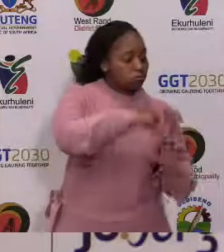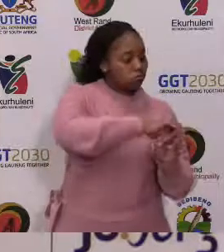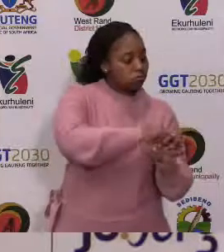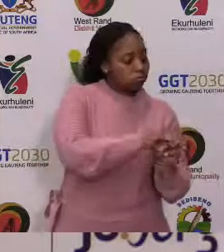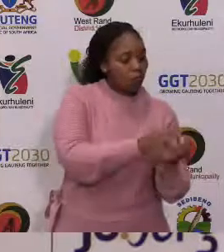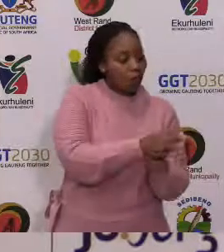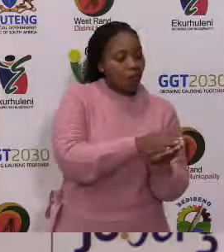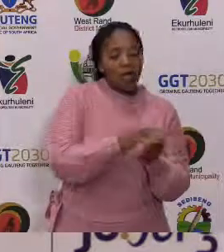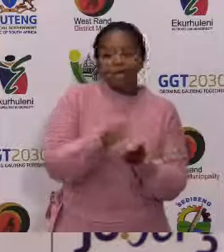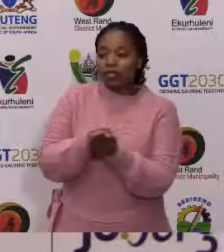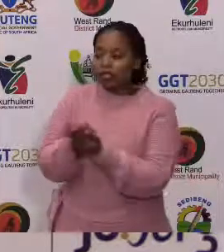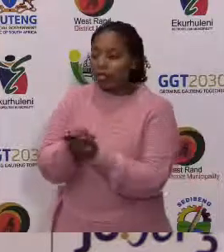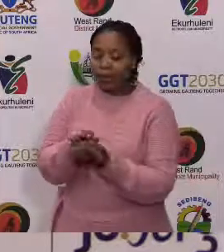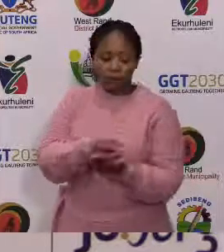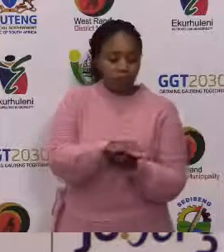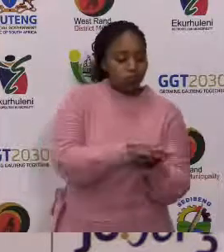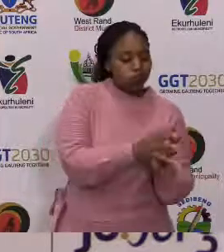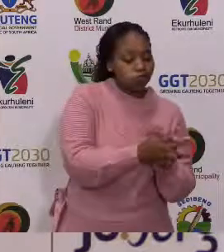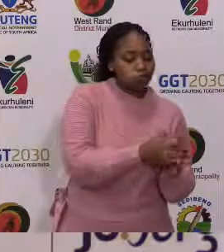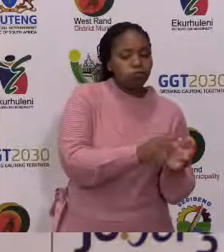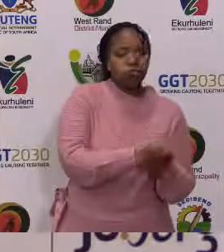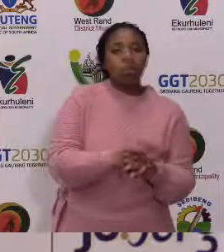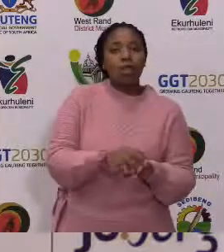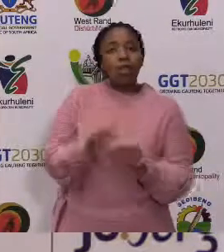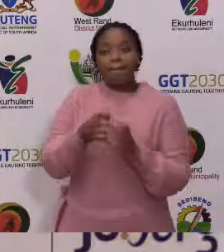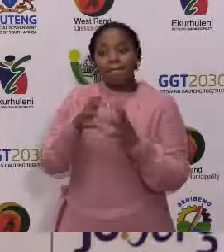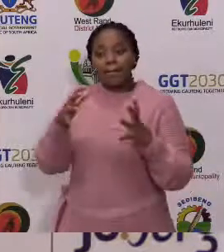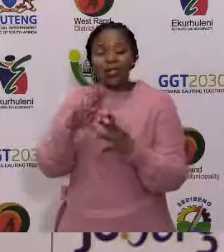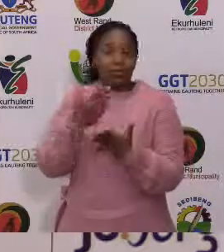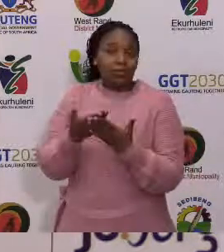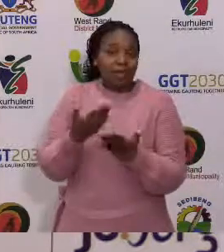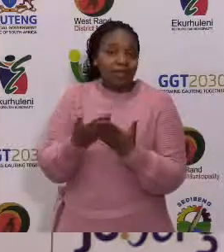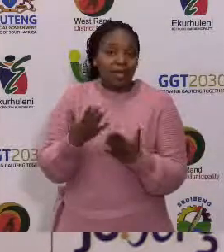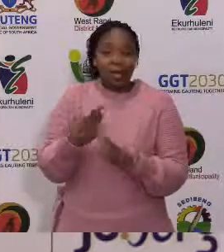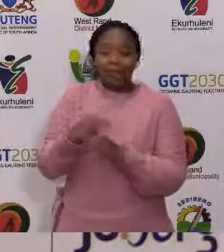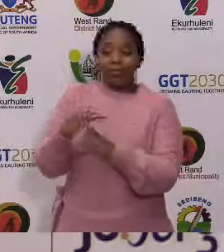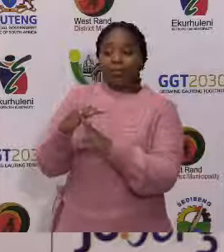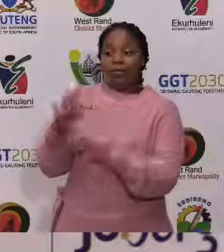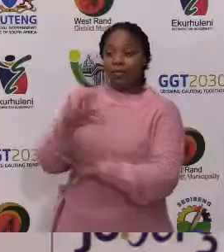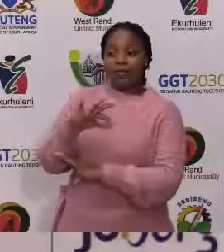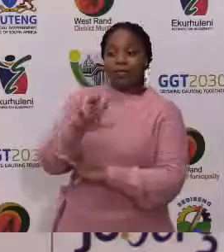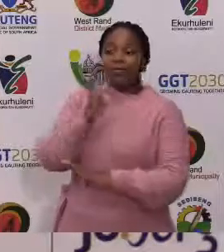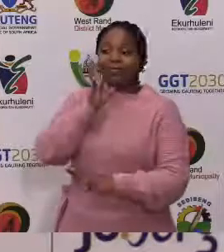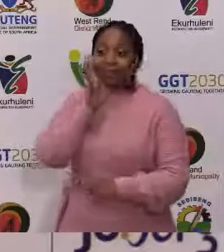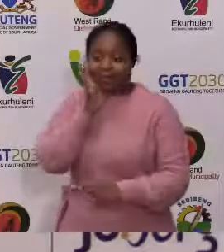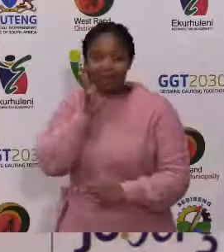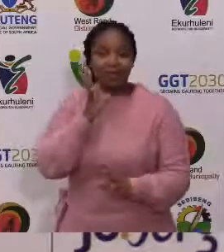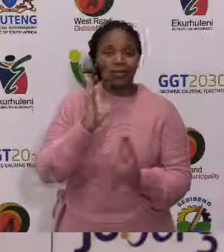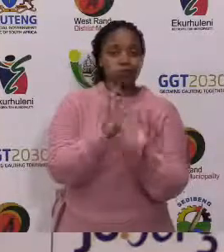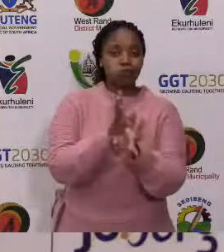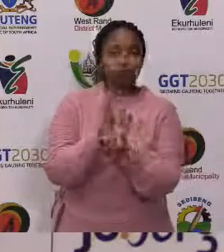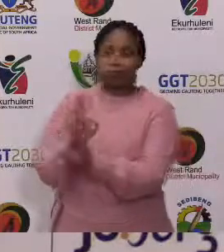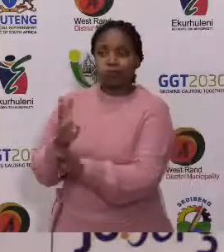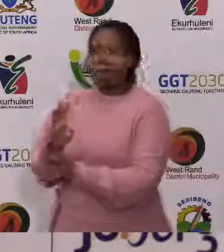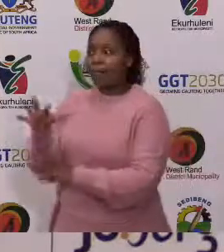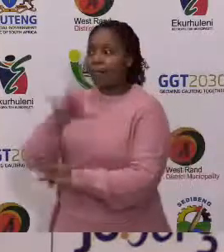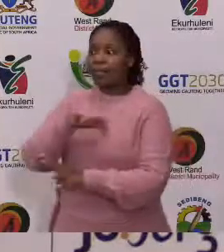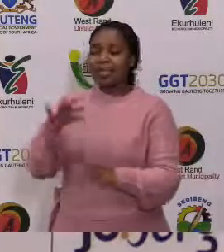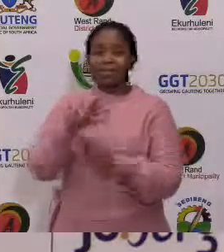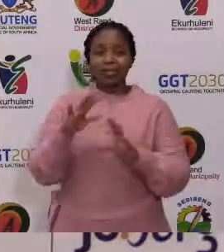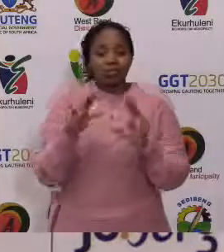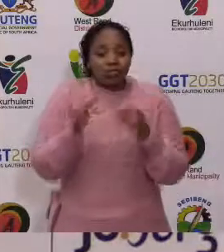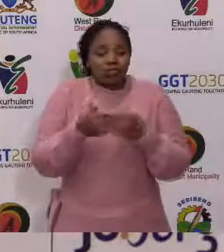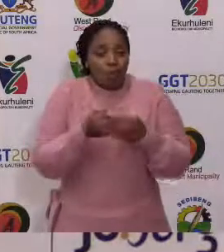possible, and to avoid crowded places and closed spaces. We know we are getting to